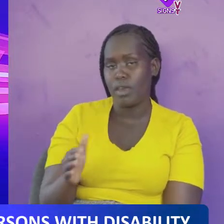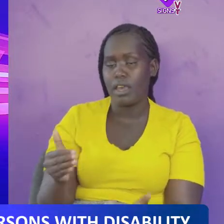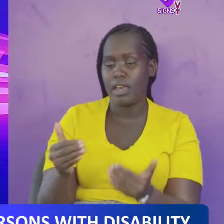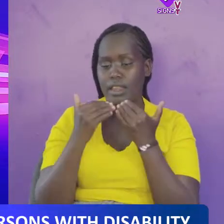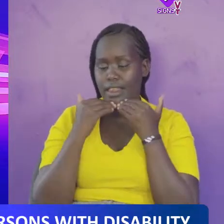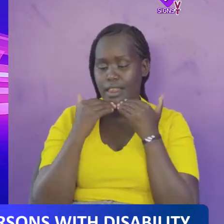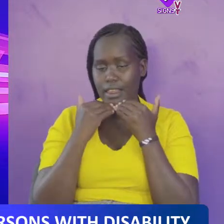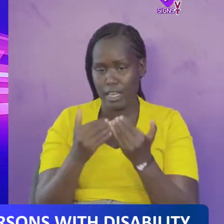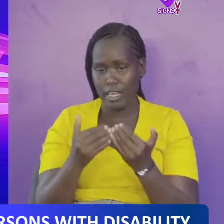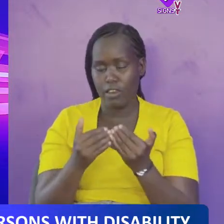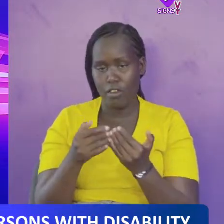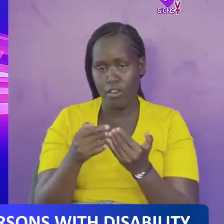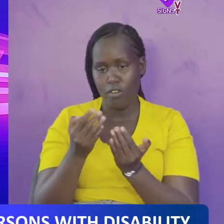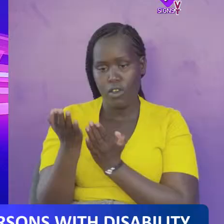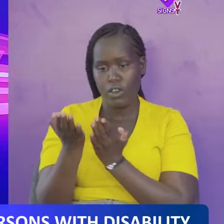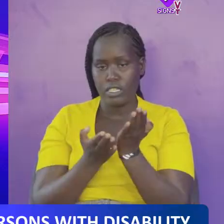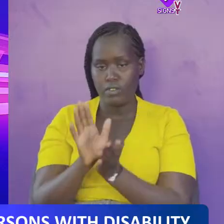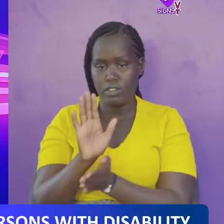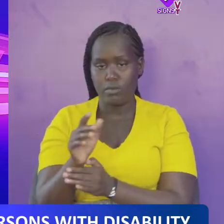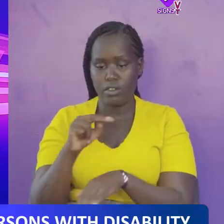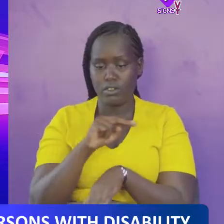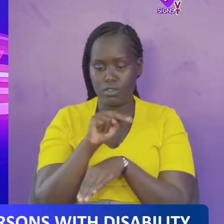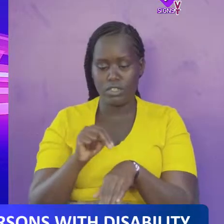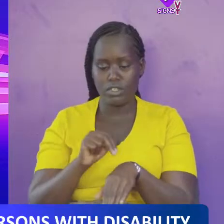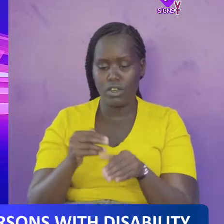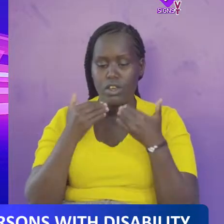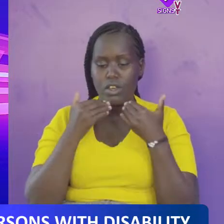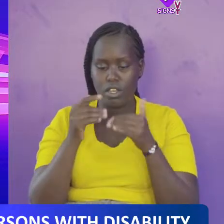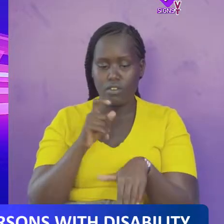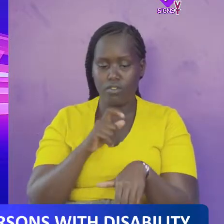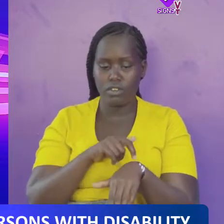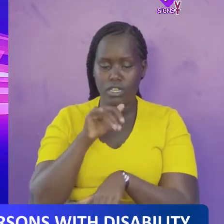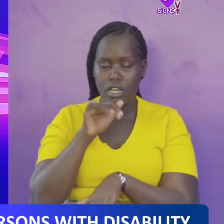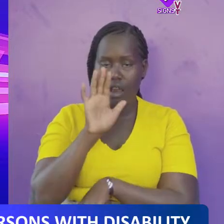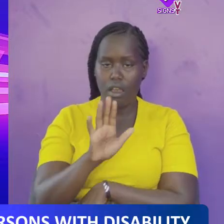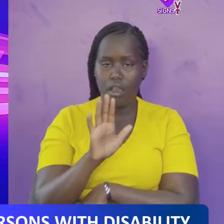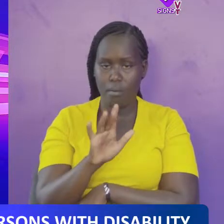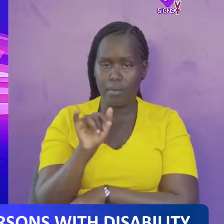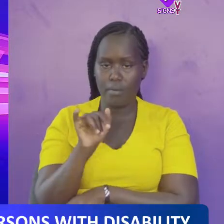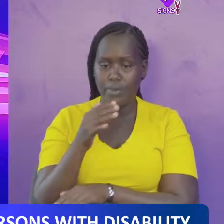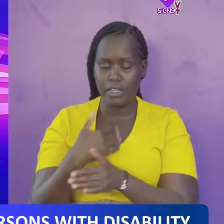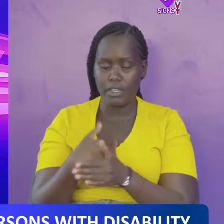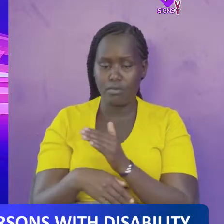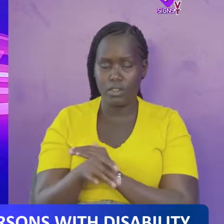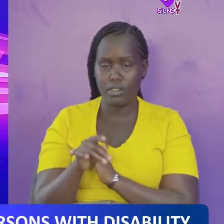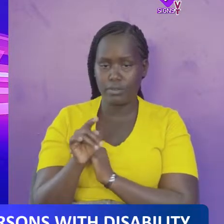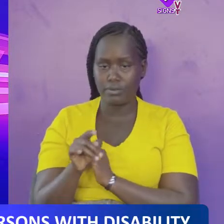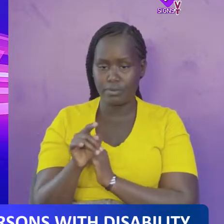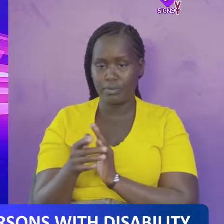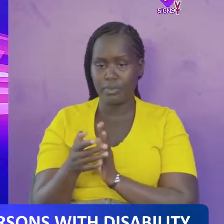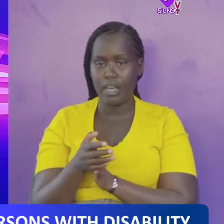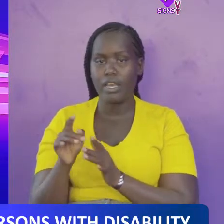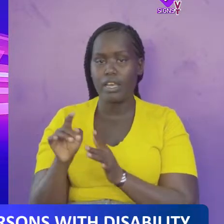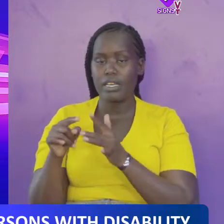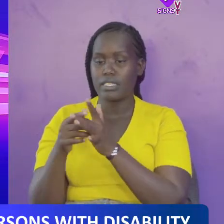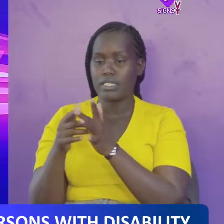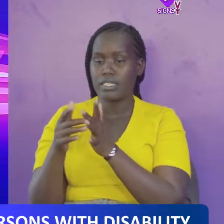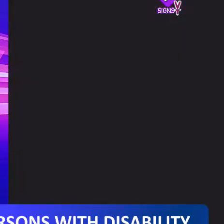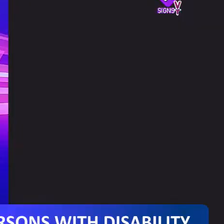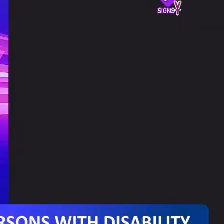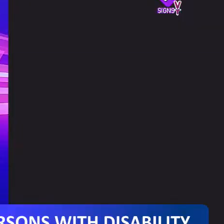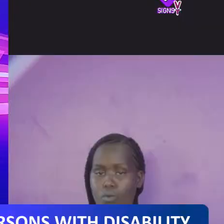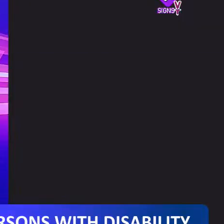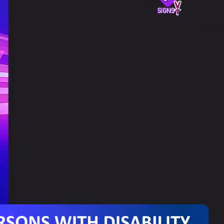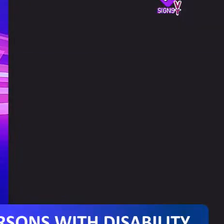your distinguished service to the nation. Thank you for your time this morning. Josephta Mukobe is a co-founding member for Women Challenge to